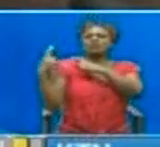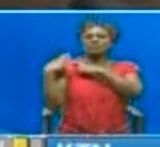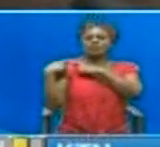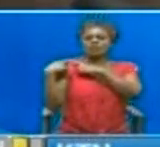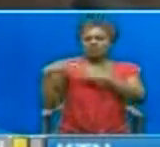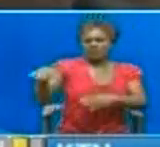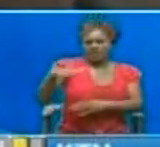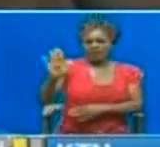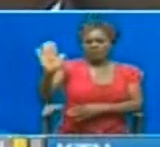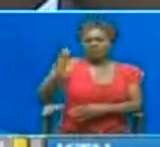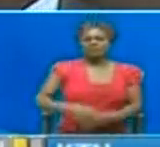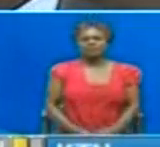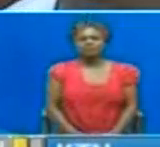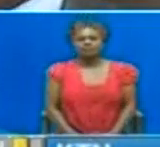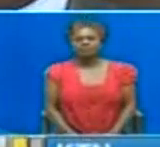that region?